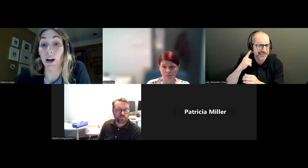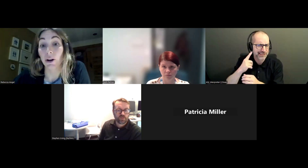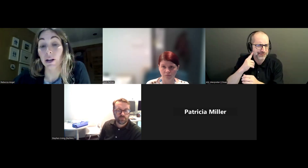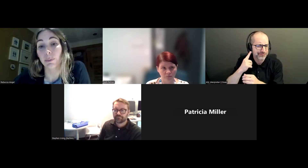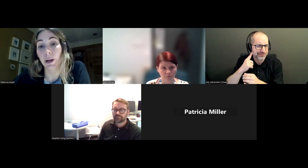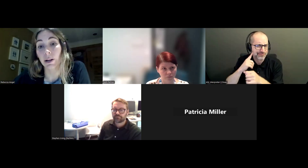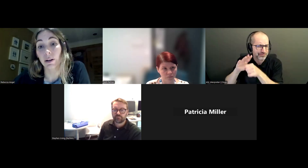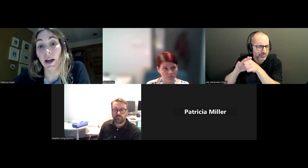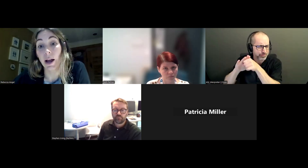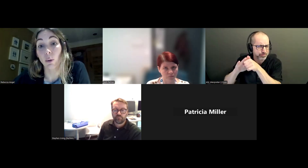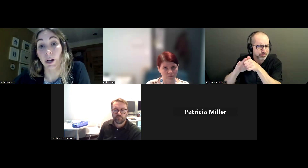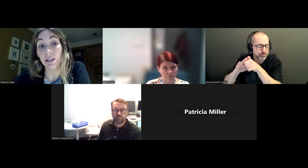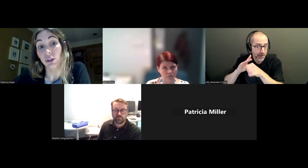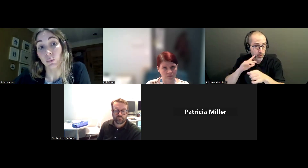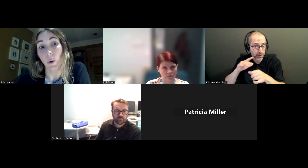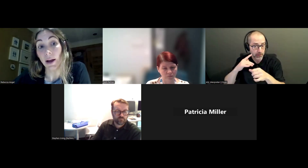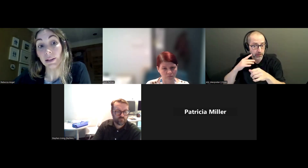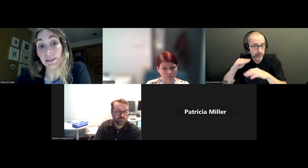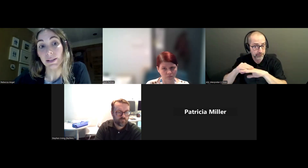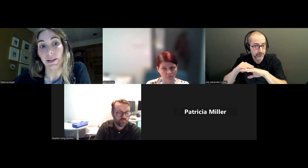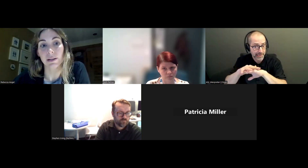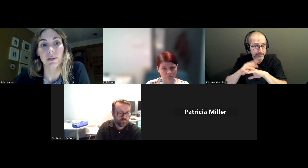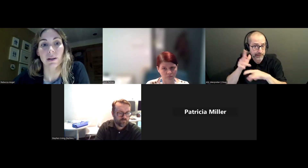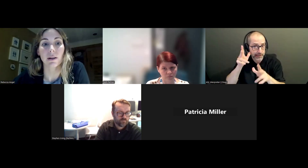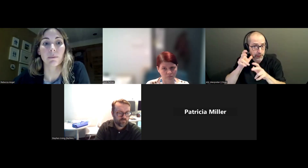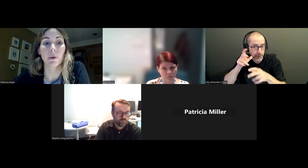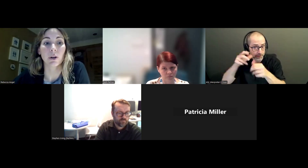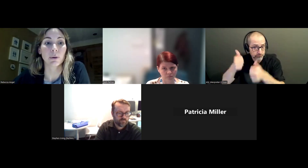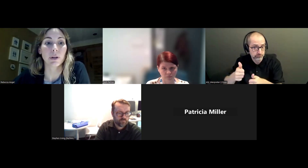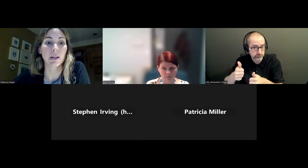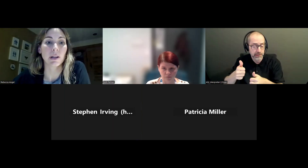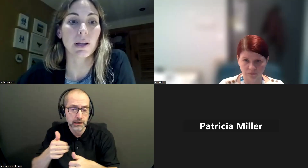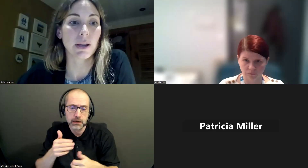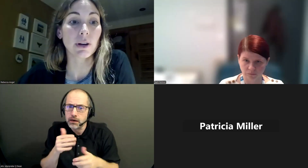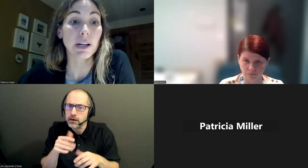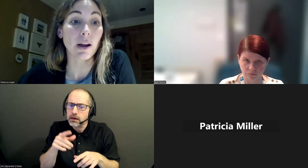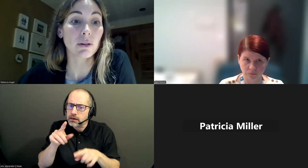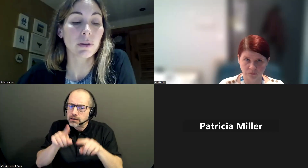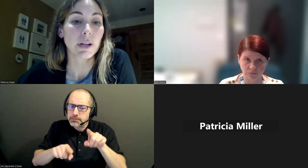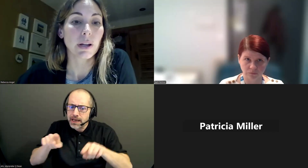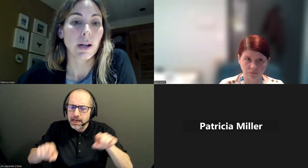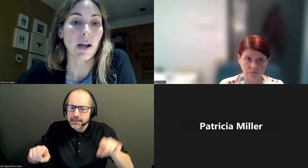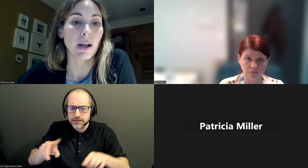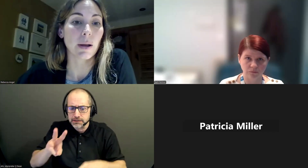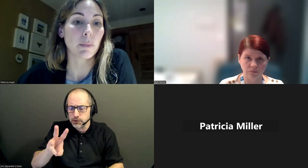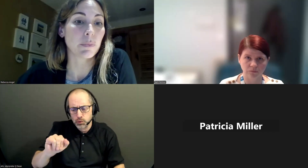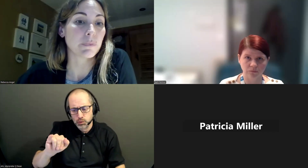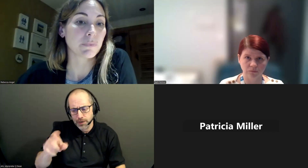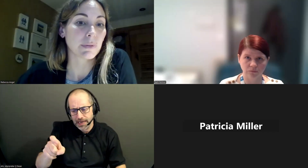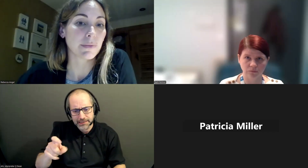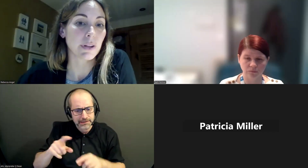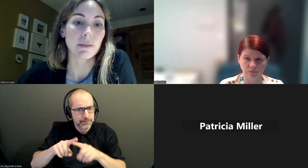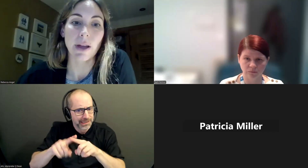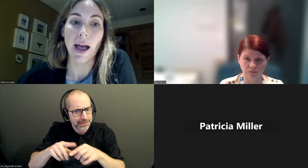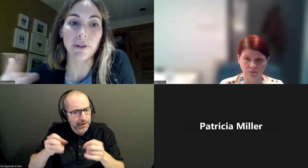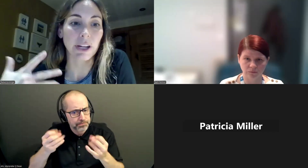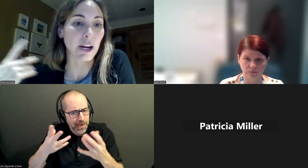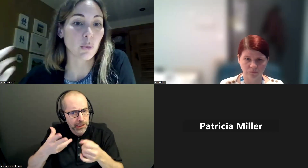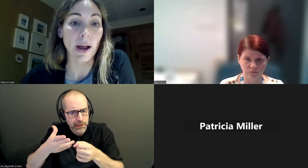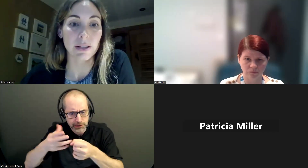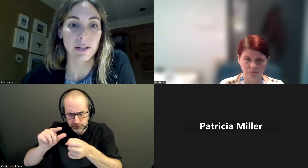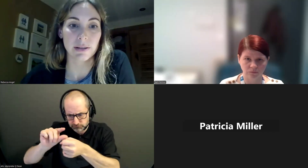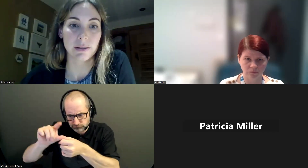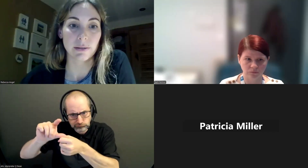can vary depending on how much wax is occluding in the ear canal. Um,